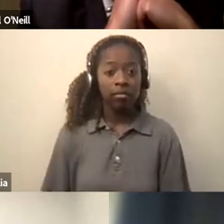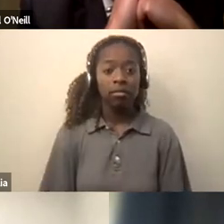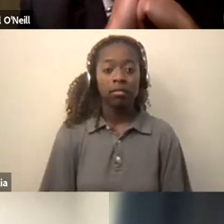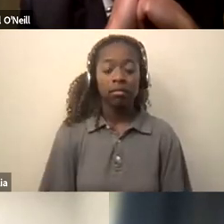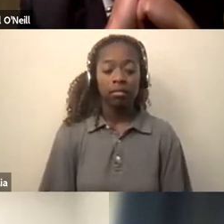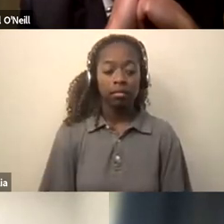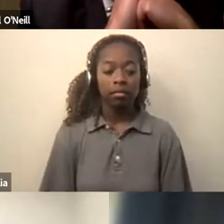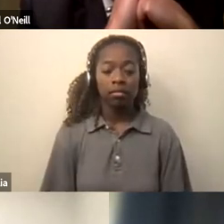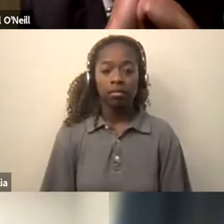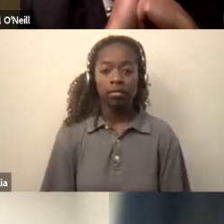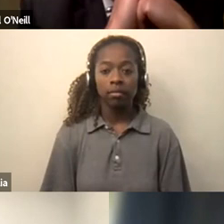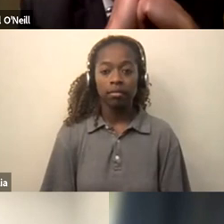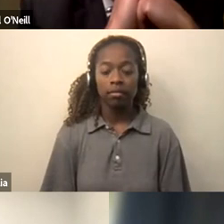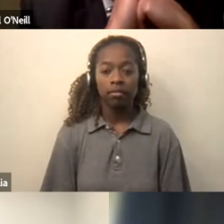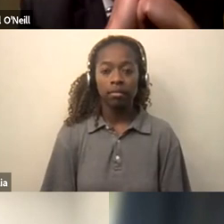de la